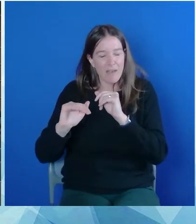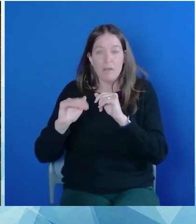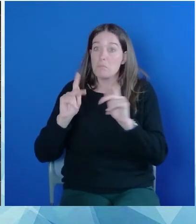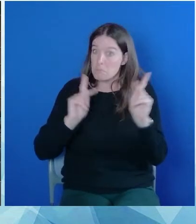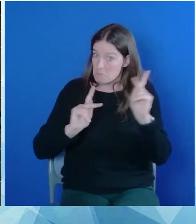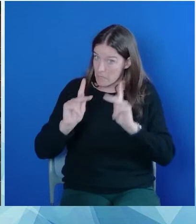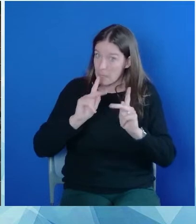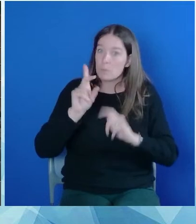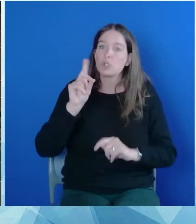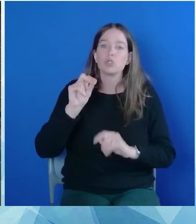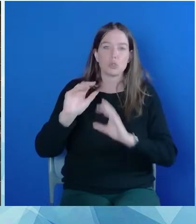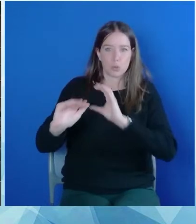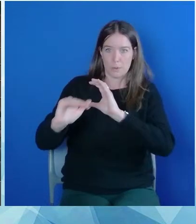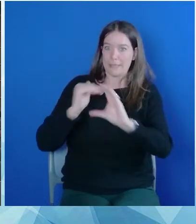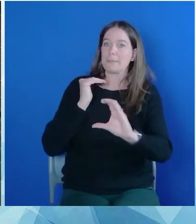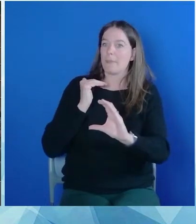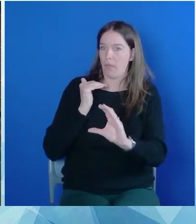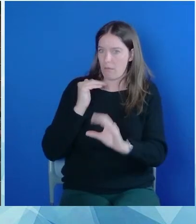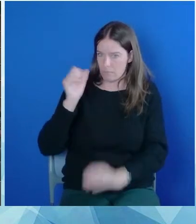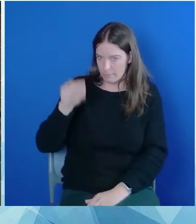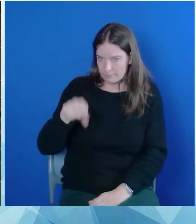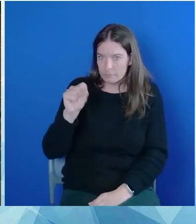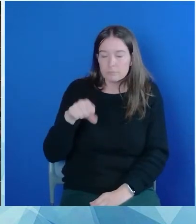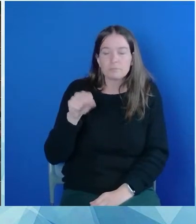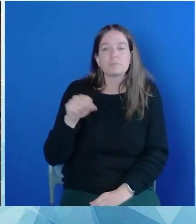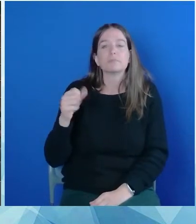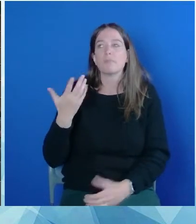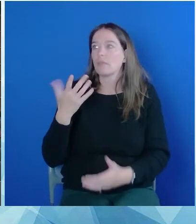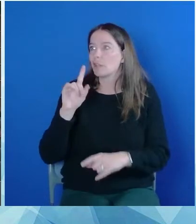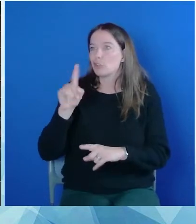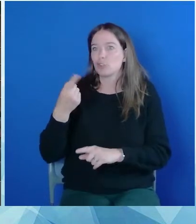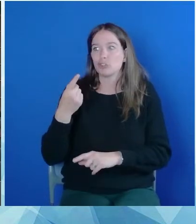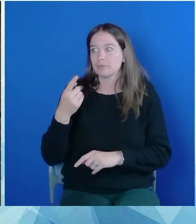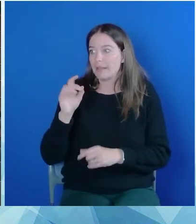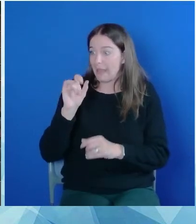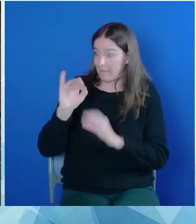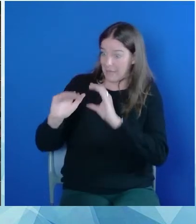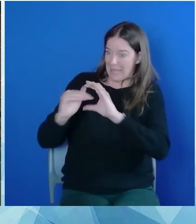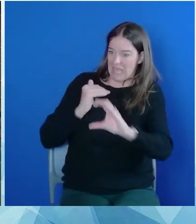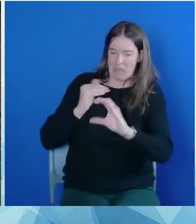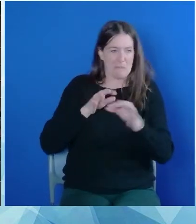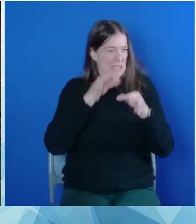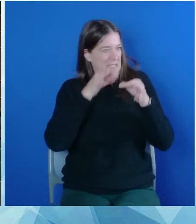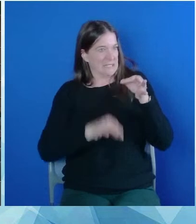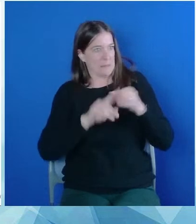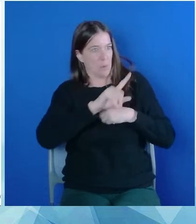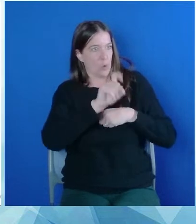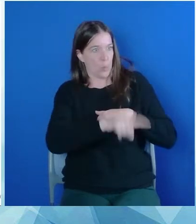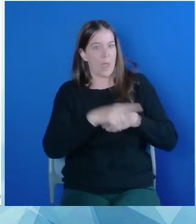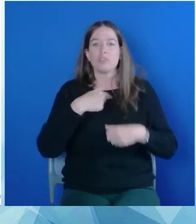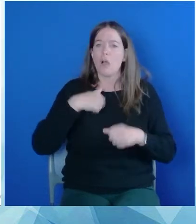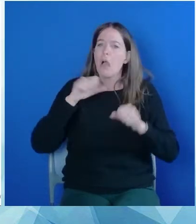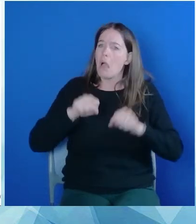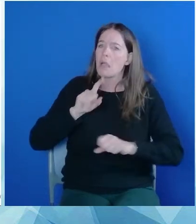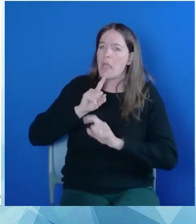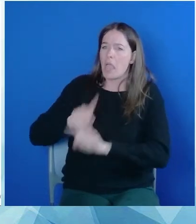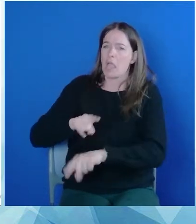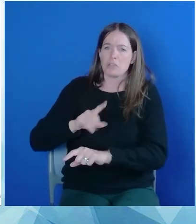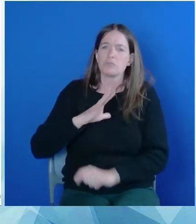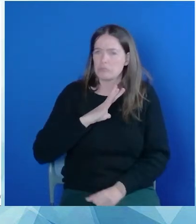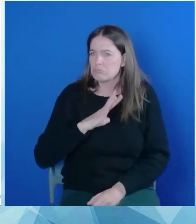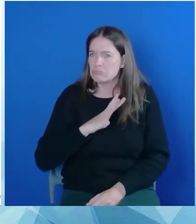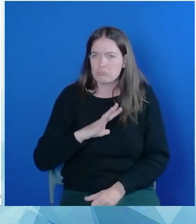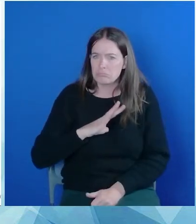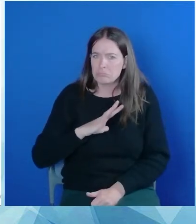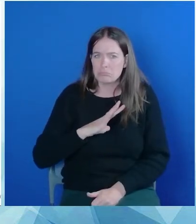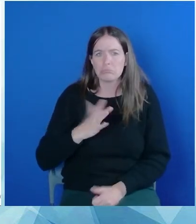well. And sometimes they're able to just ask that question, and then I can answer the question. So it's fairly routine to do that, and